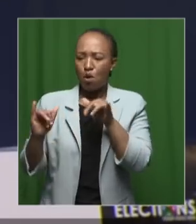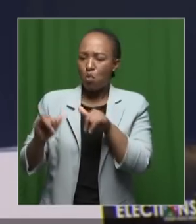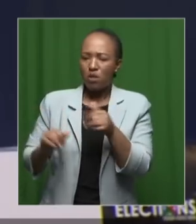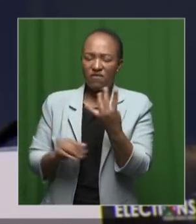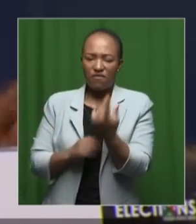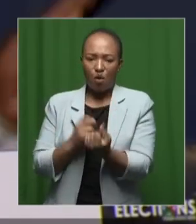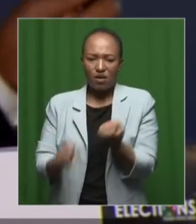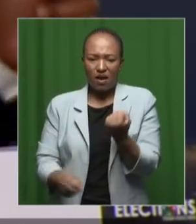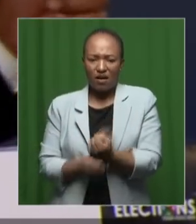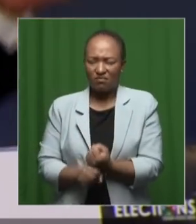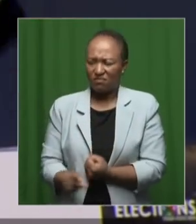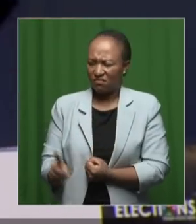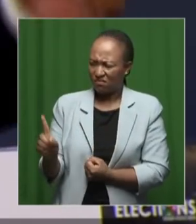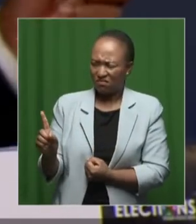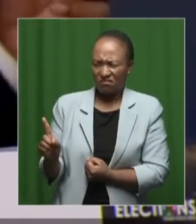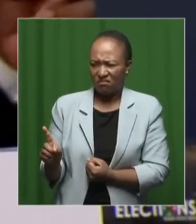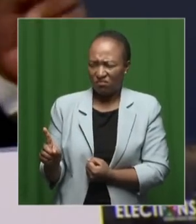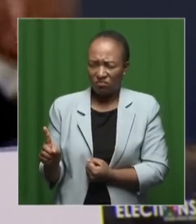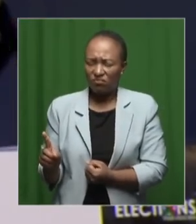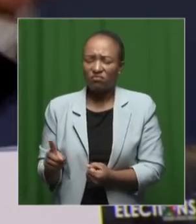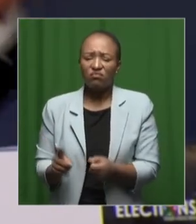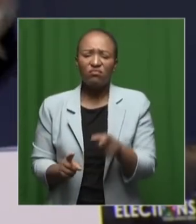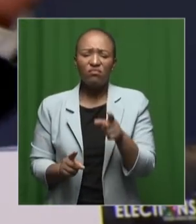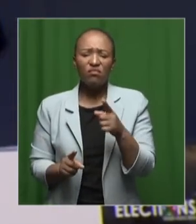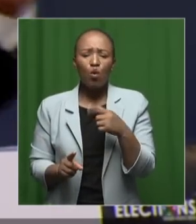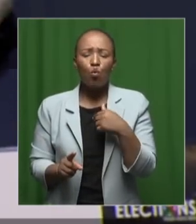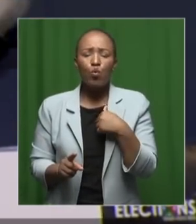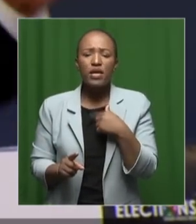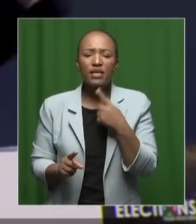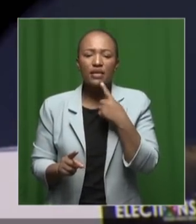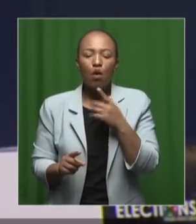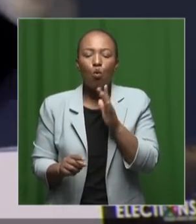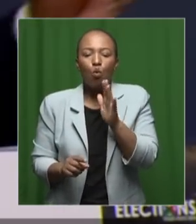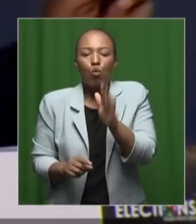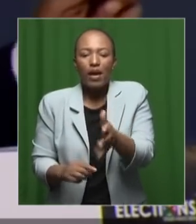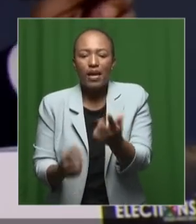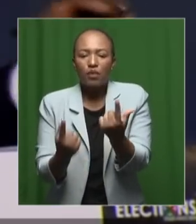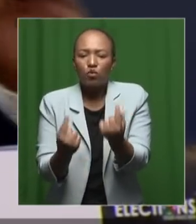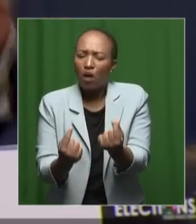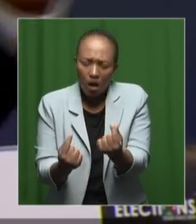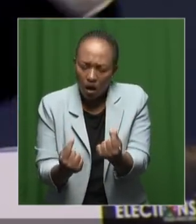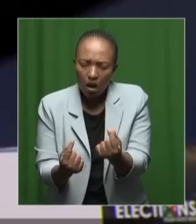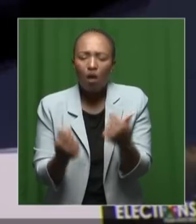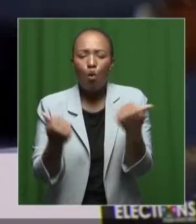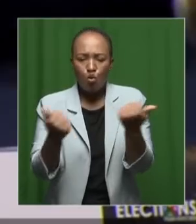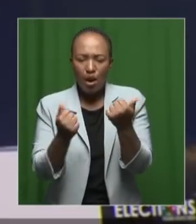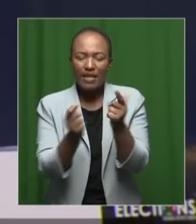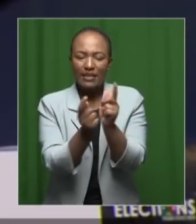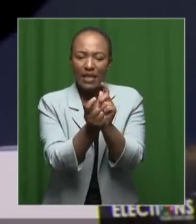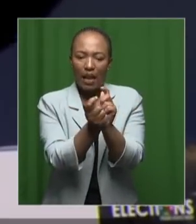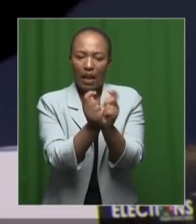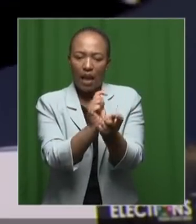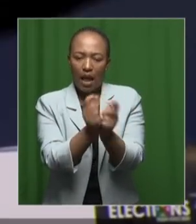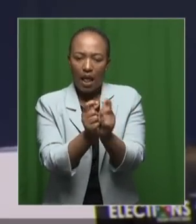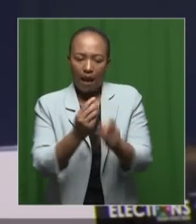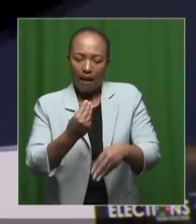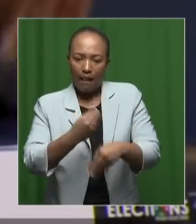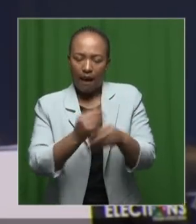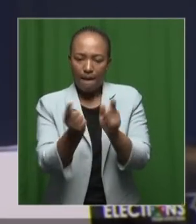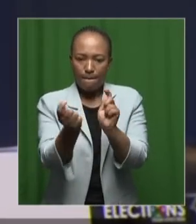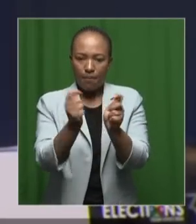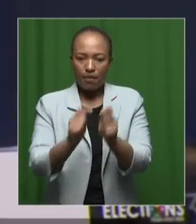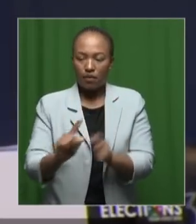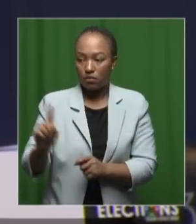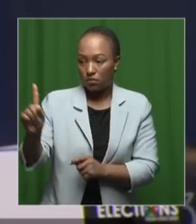are not talking about coming to do. We are already reviewing it. So that is out, is ticked.